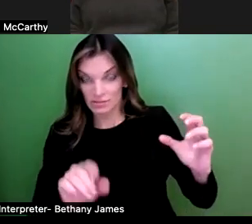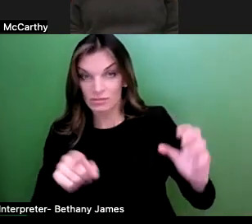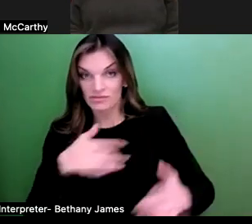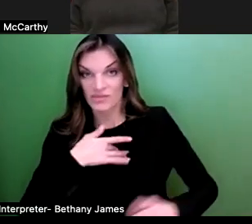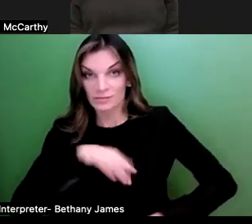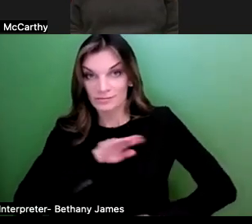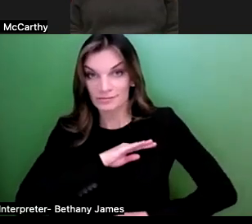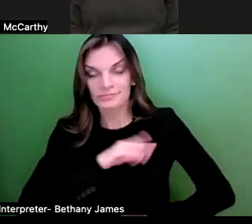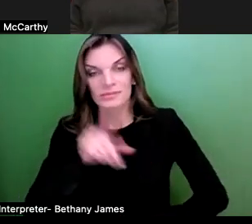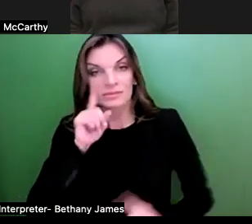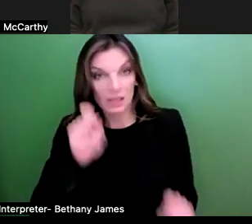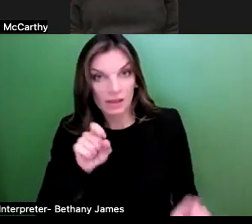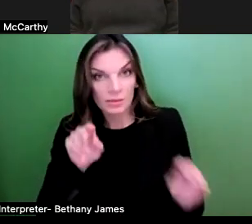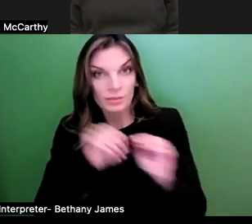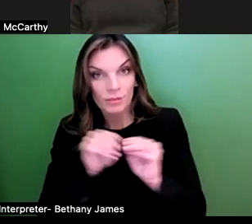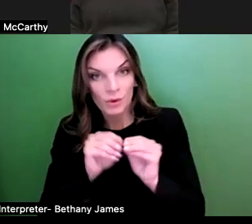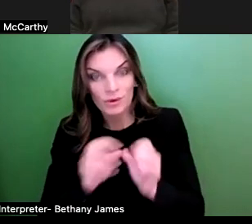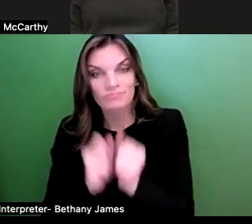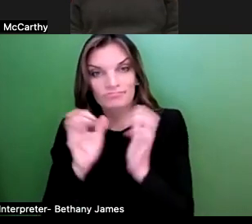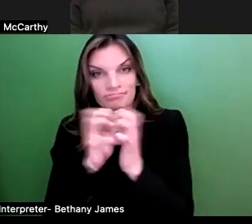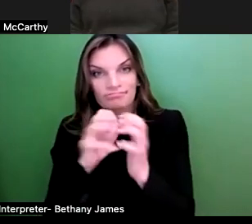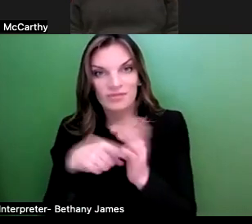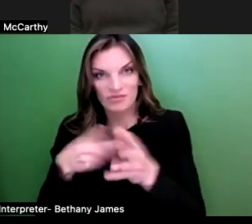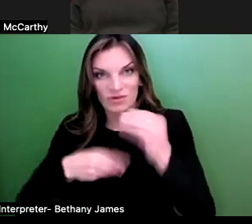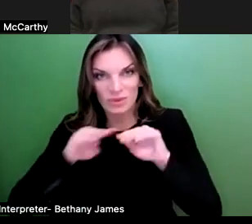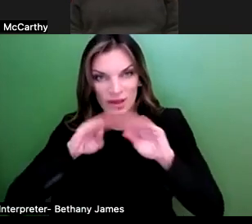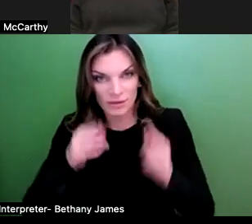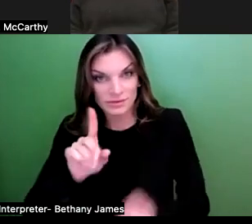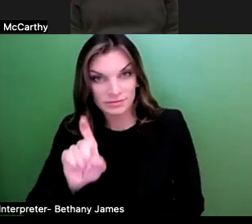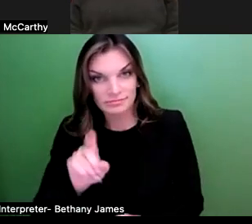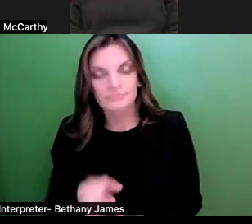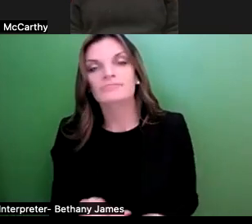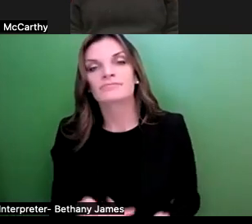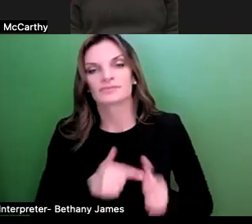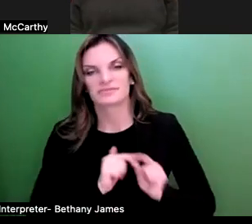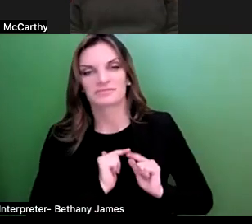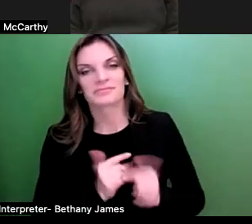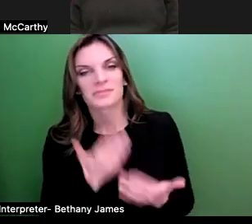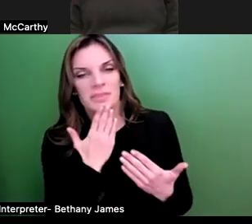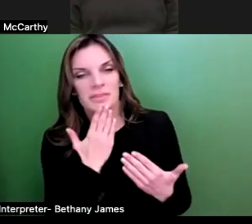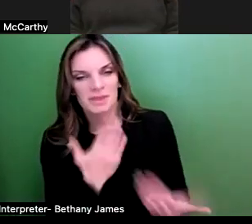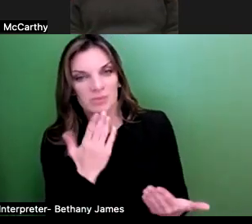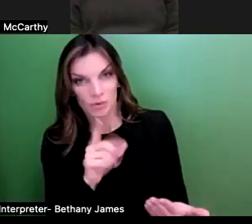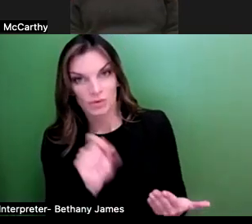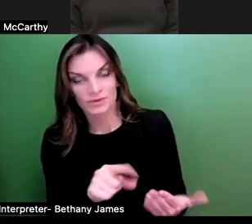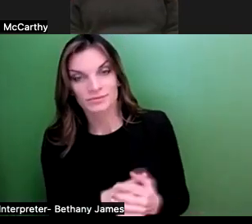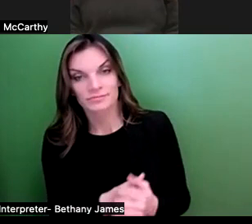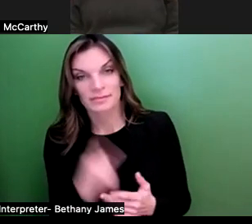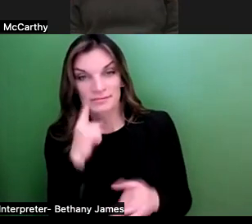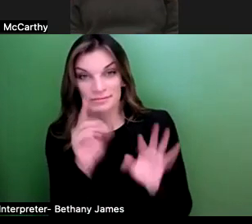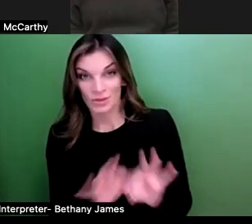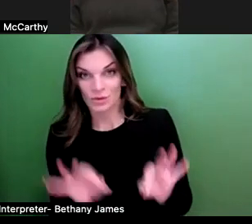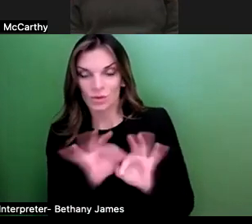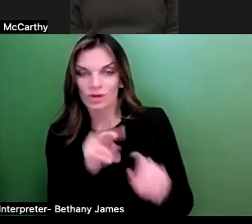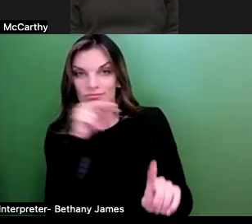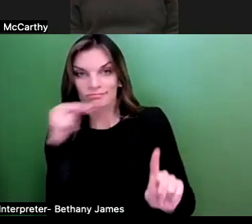more affordable housing in Tarrytown? Thank you for the question. I think what's critical here